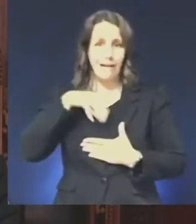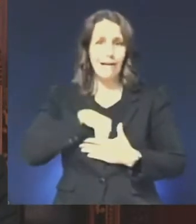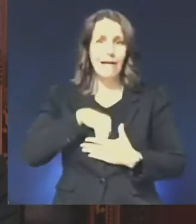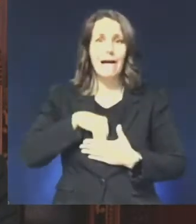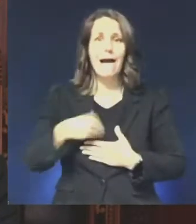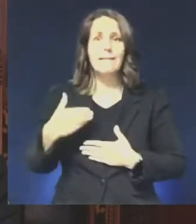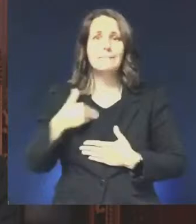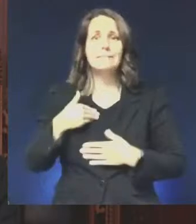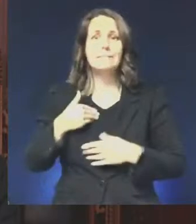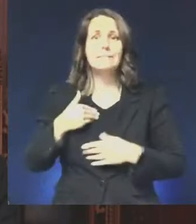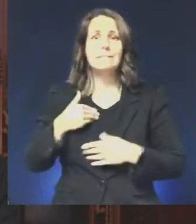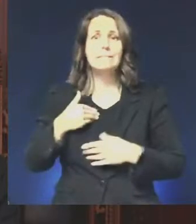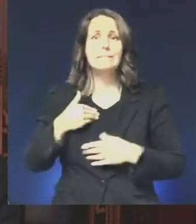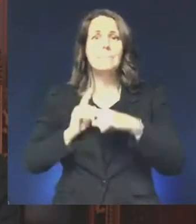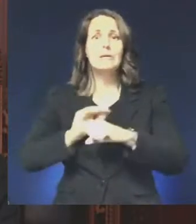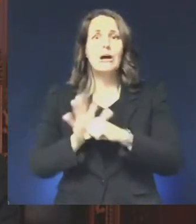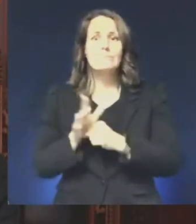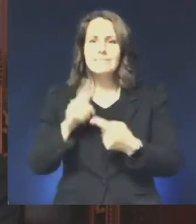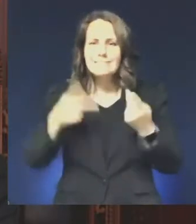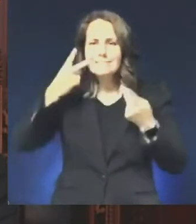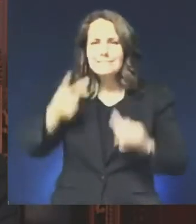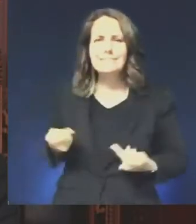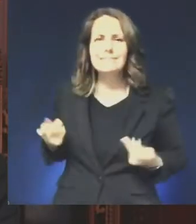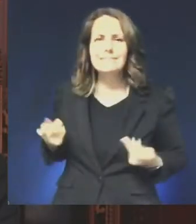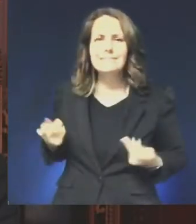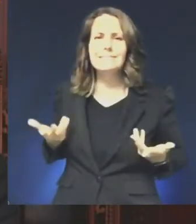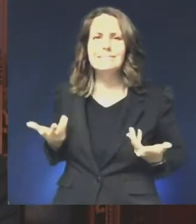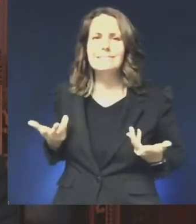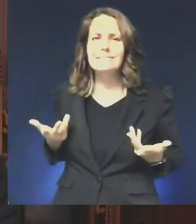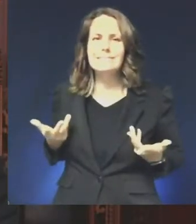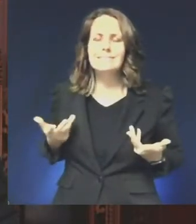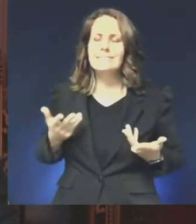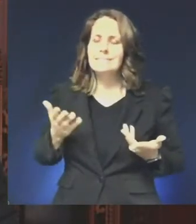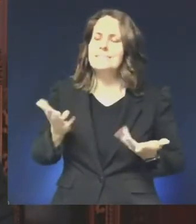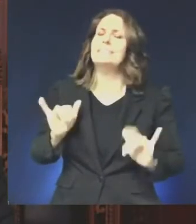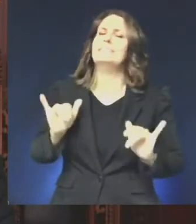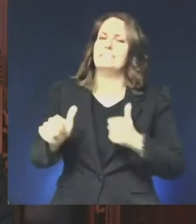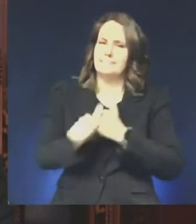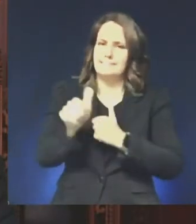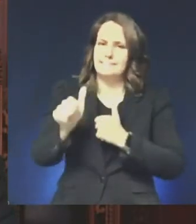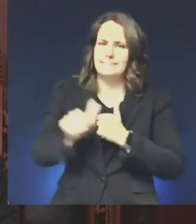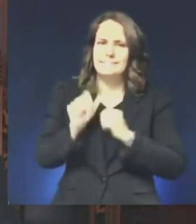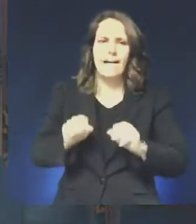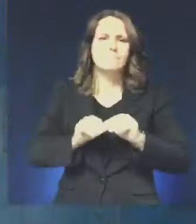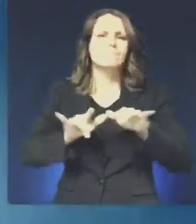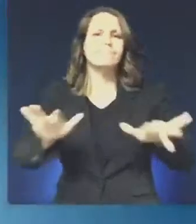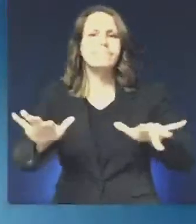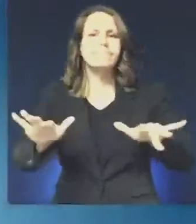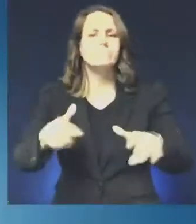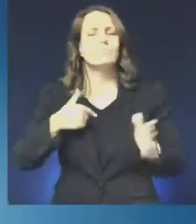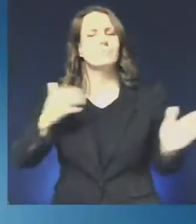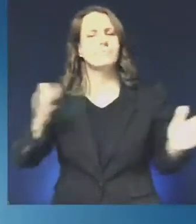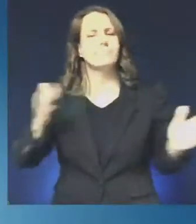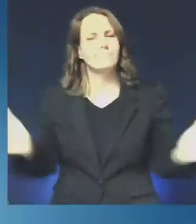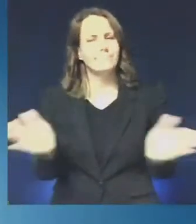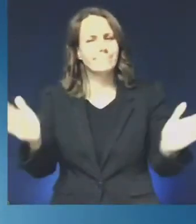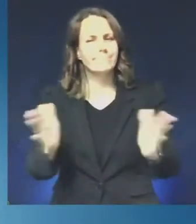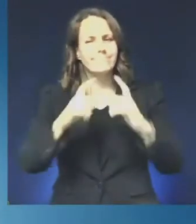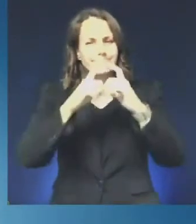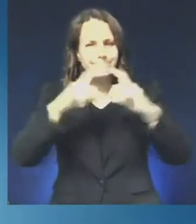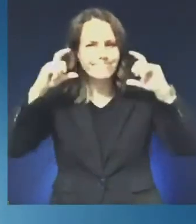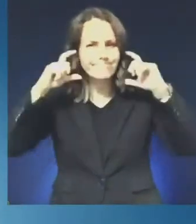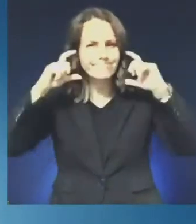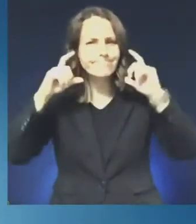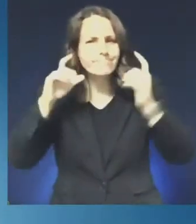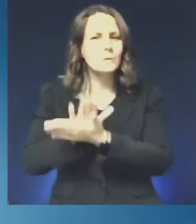from public health, is that we make them required in school settings. Thank you, Olivia. Now to Brian Kernan